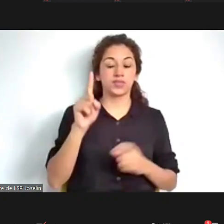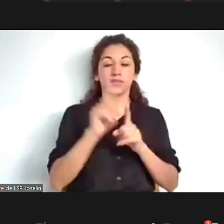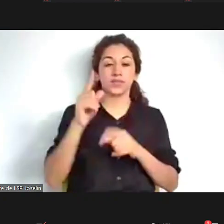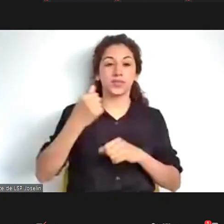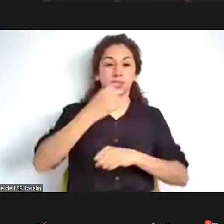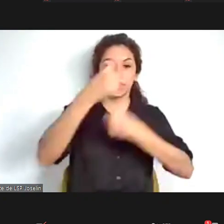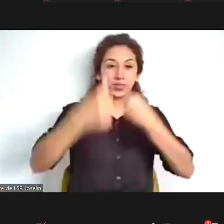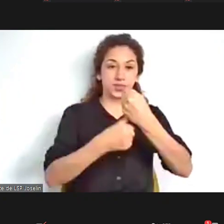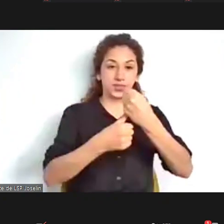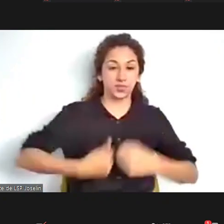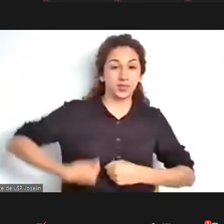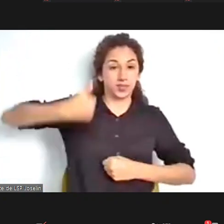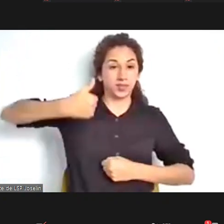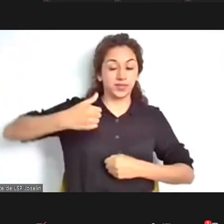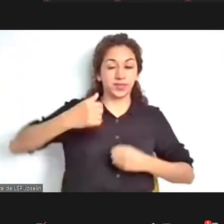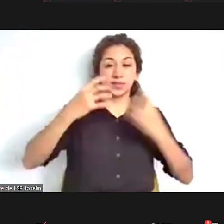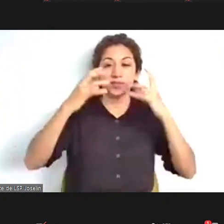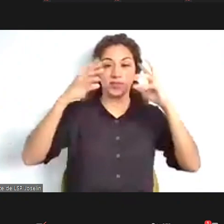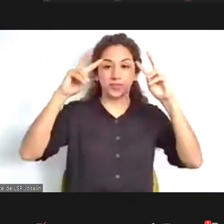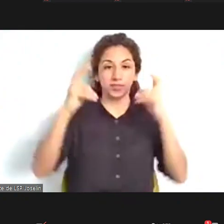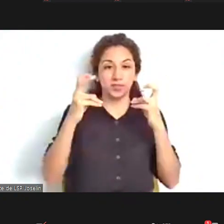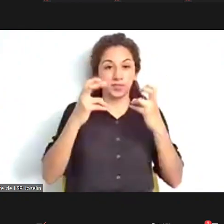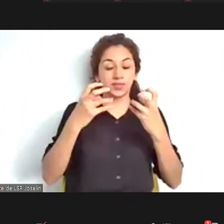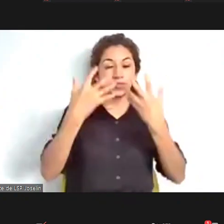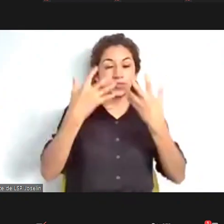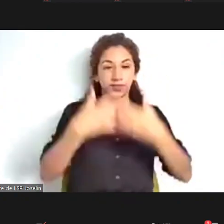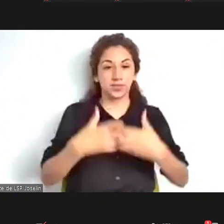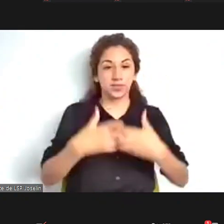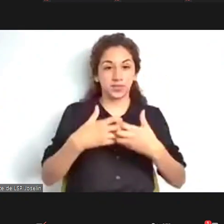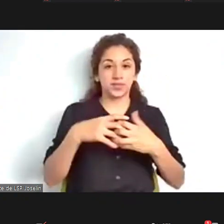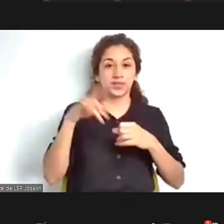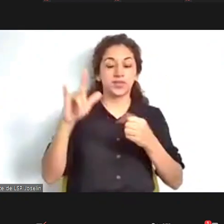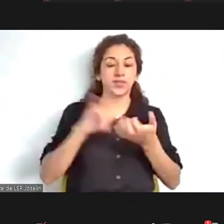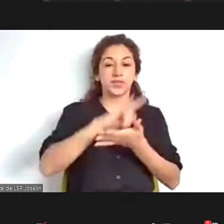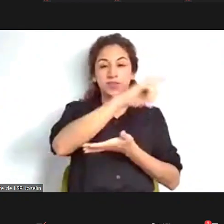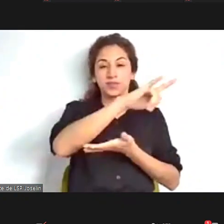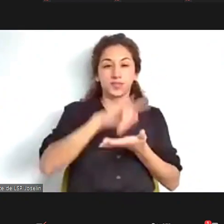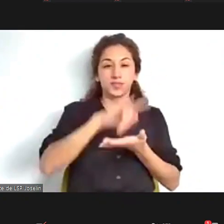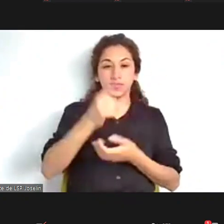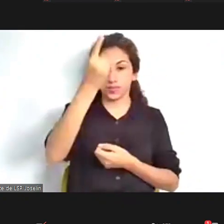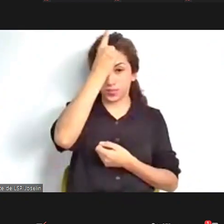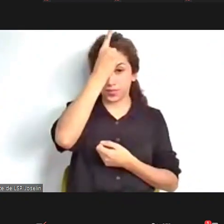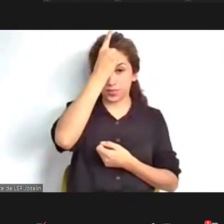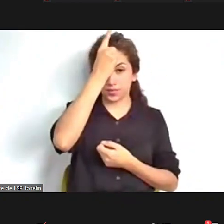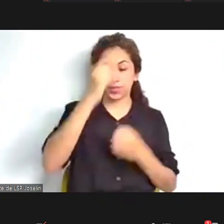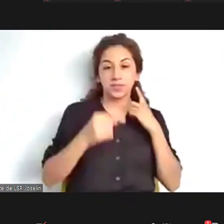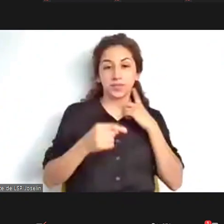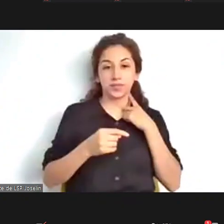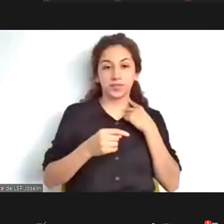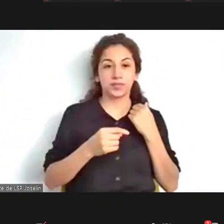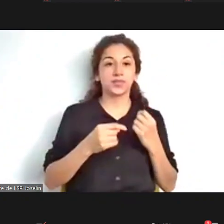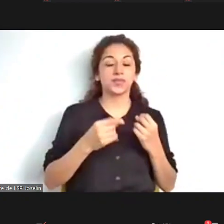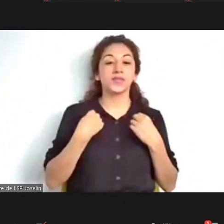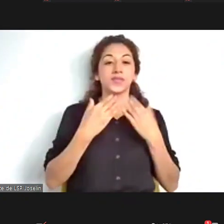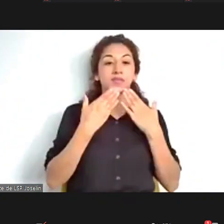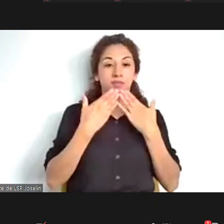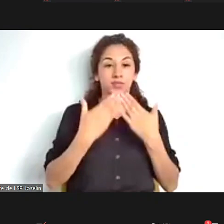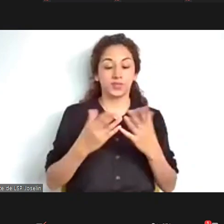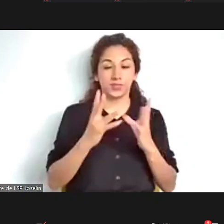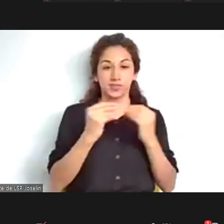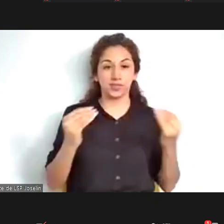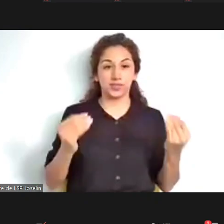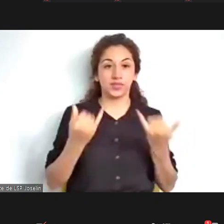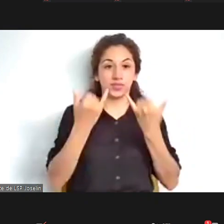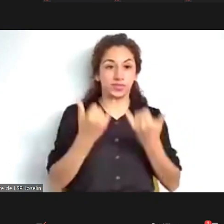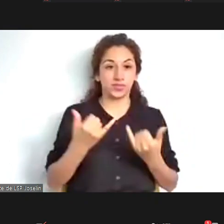sub chief of the department of business and human rights of the ministry of foreign relations in germany i would like to thank you for